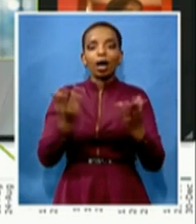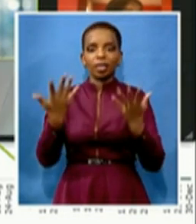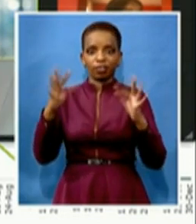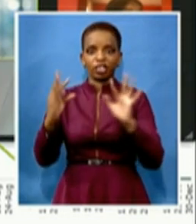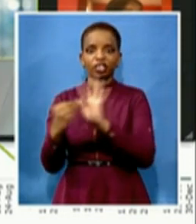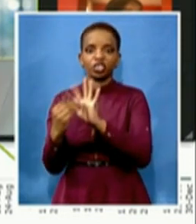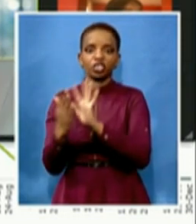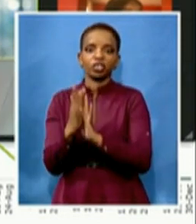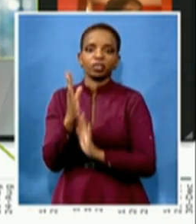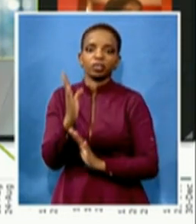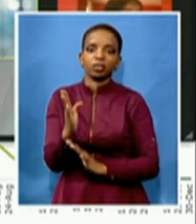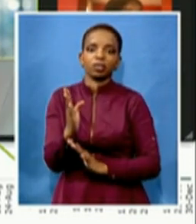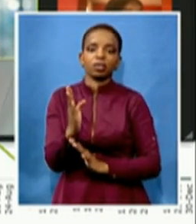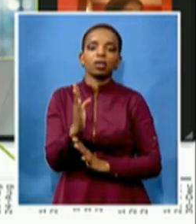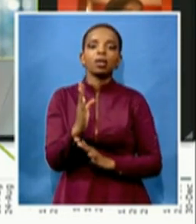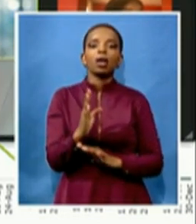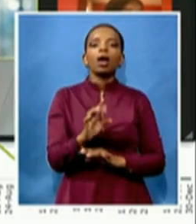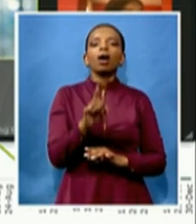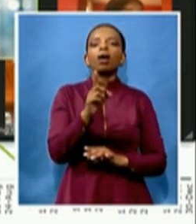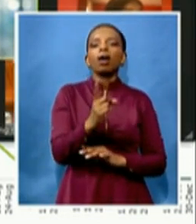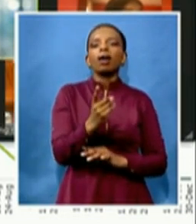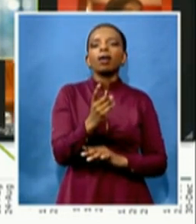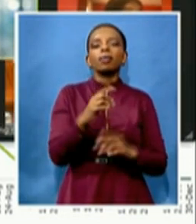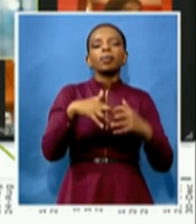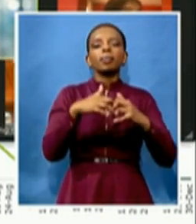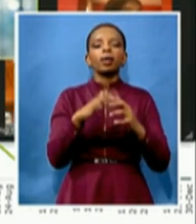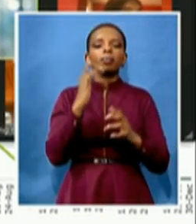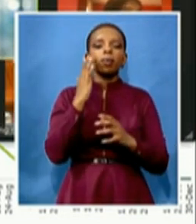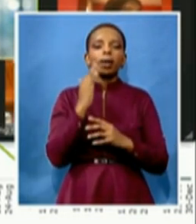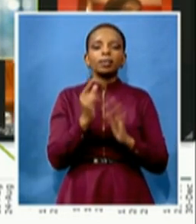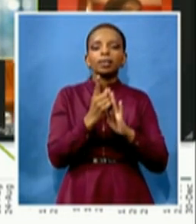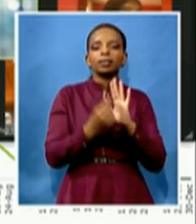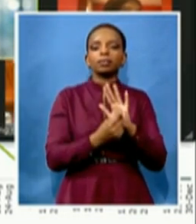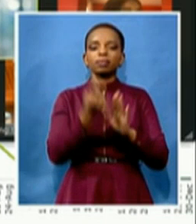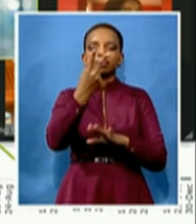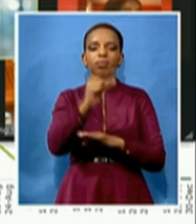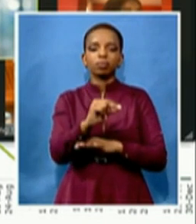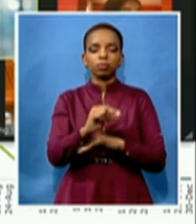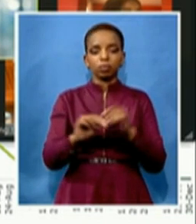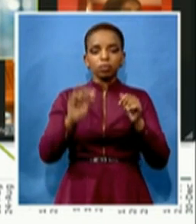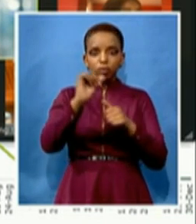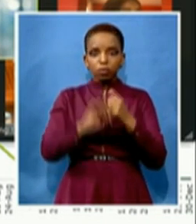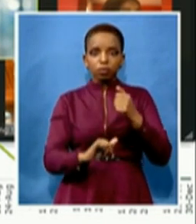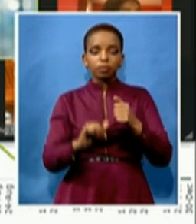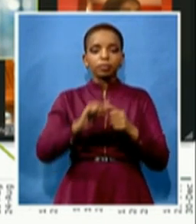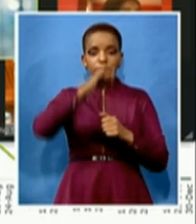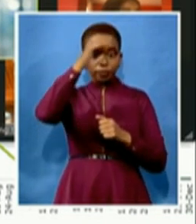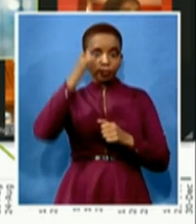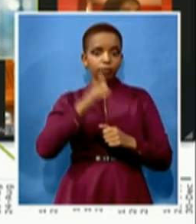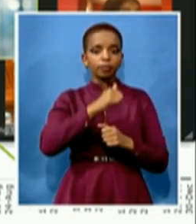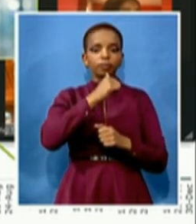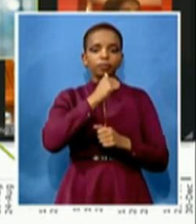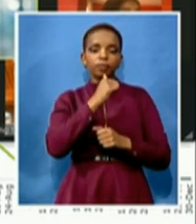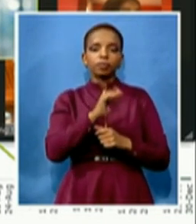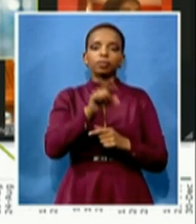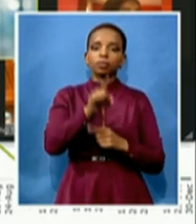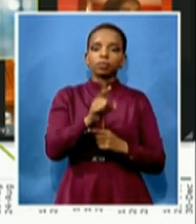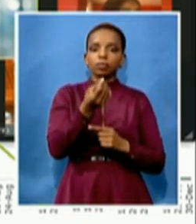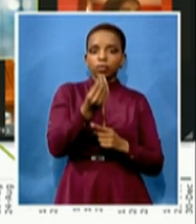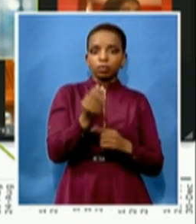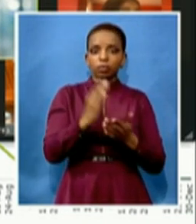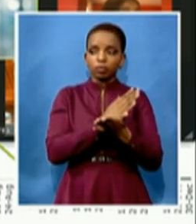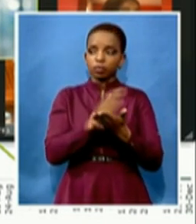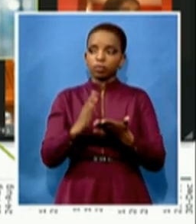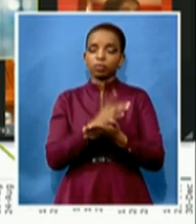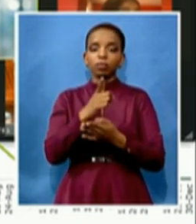of April. At the end of the presentation, I will be taking you through some of the updated results, but those are